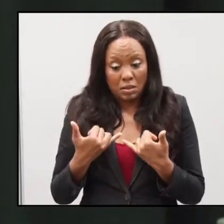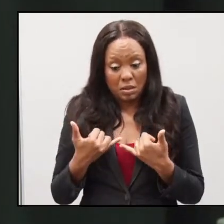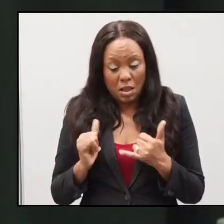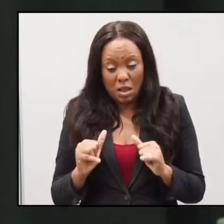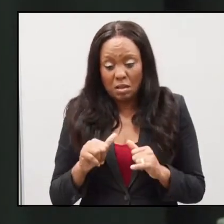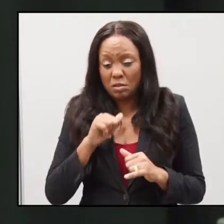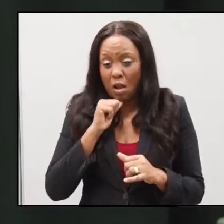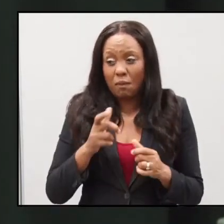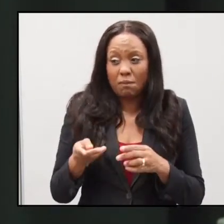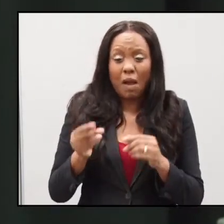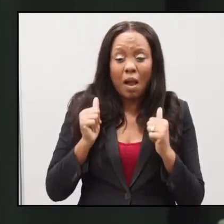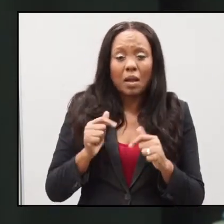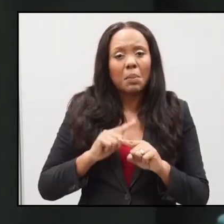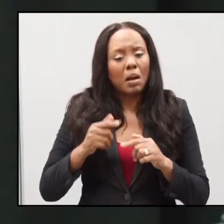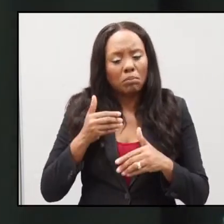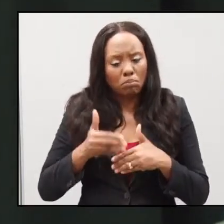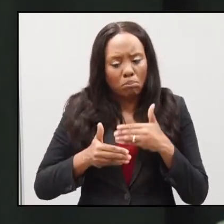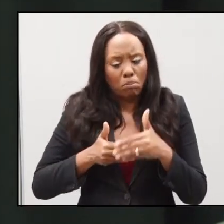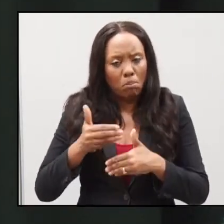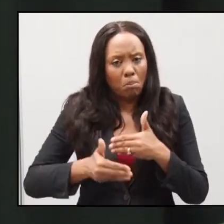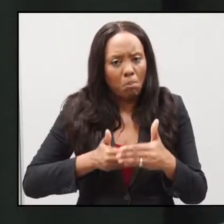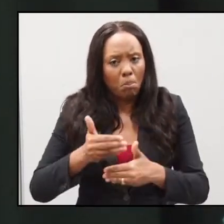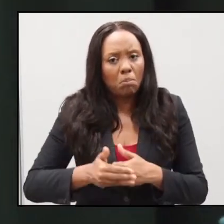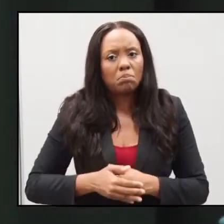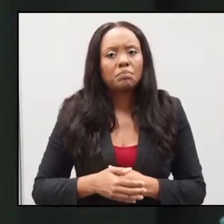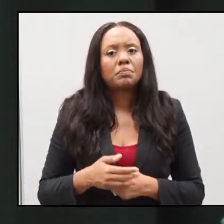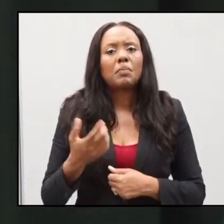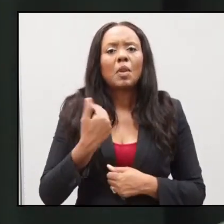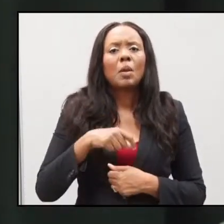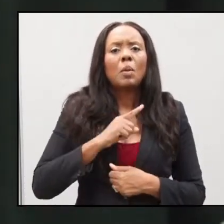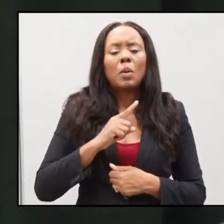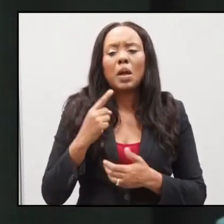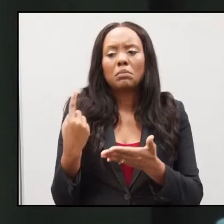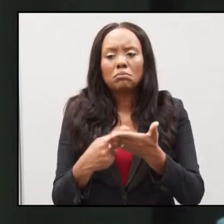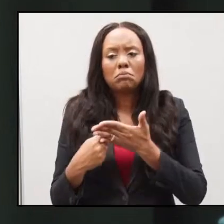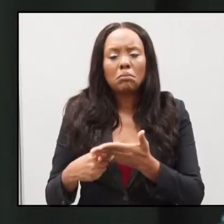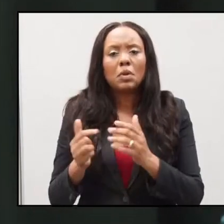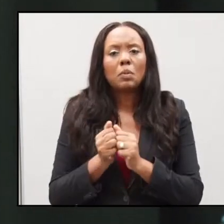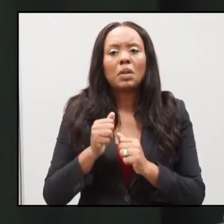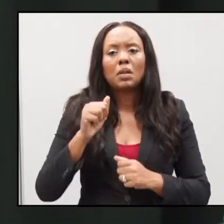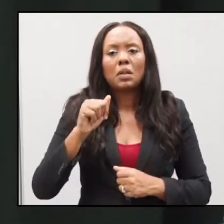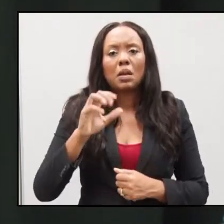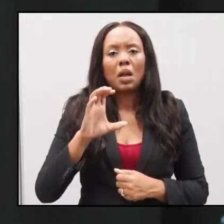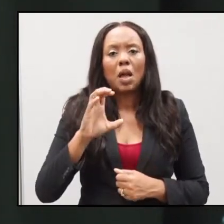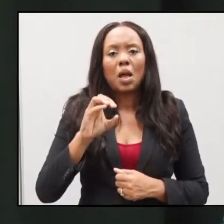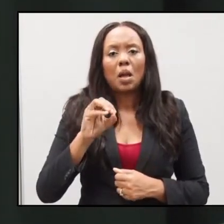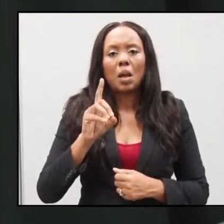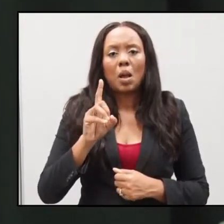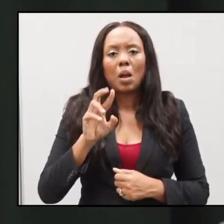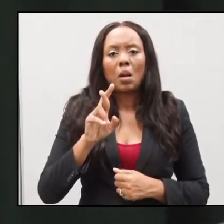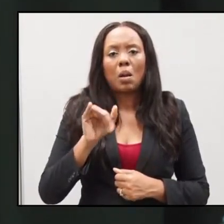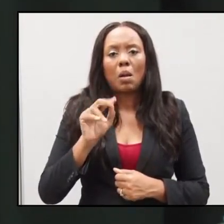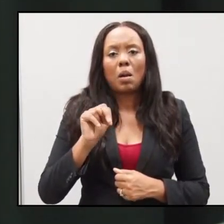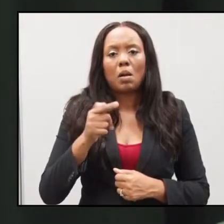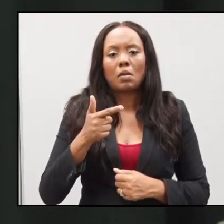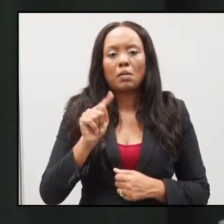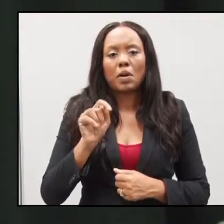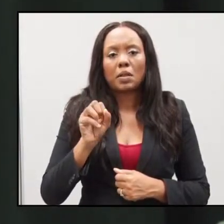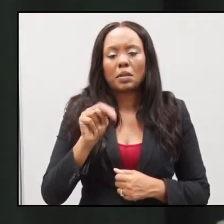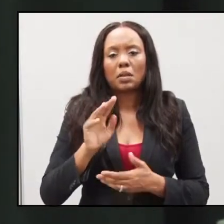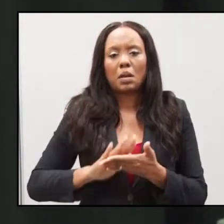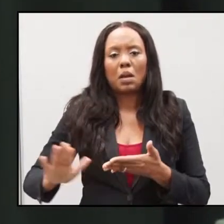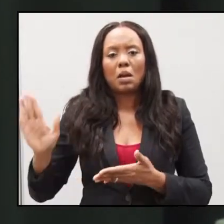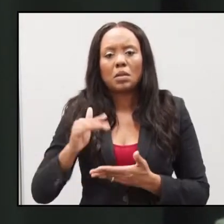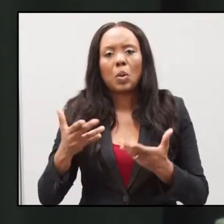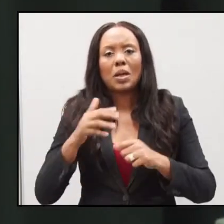One, we are talking to Codrington College about the establishment of a spiritual university there that will reflect